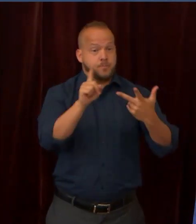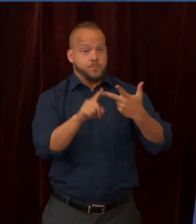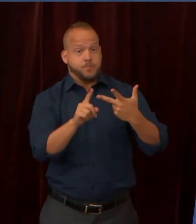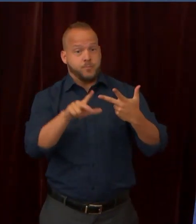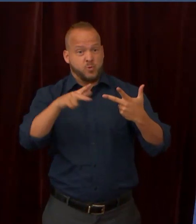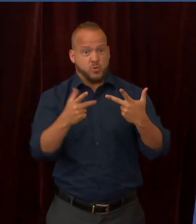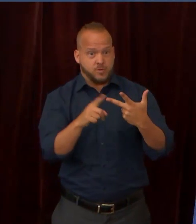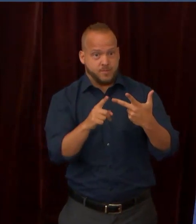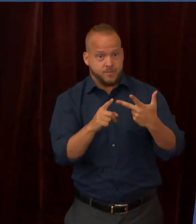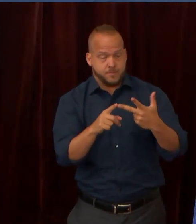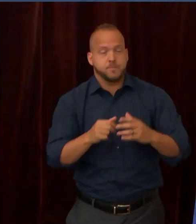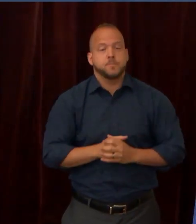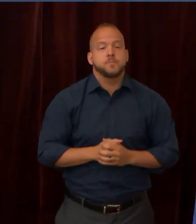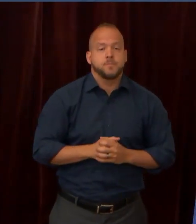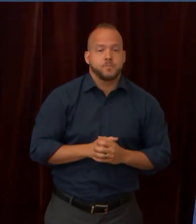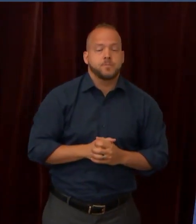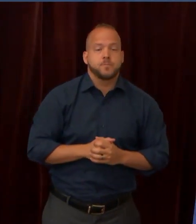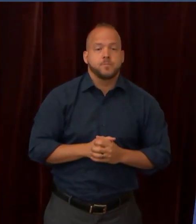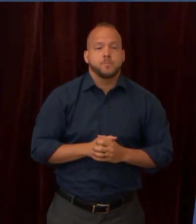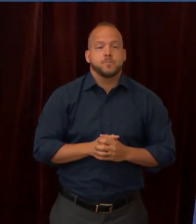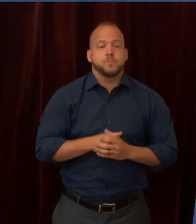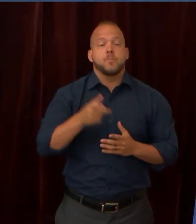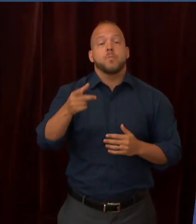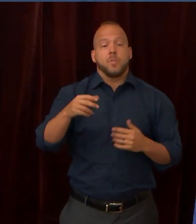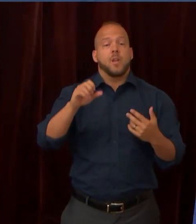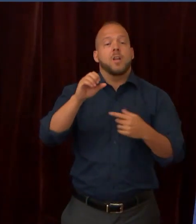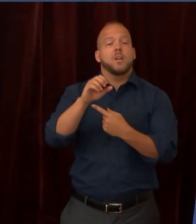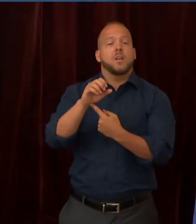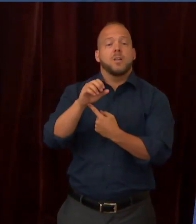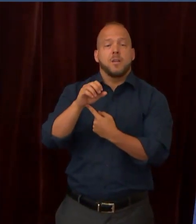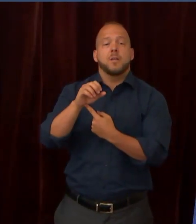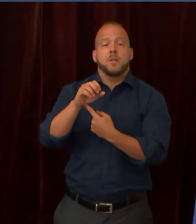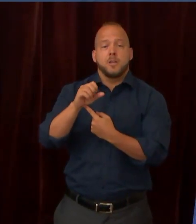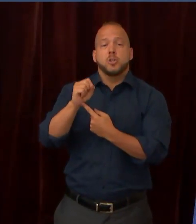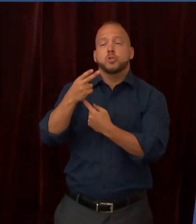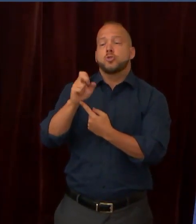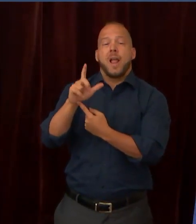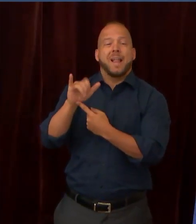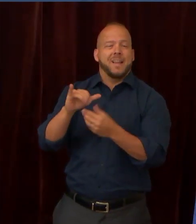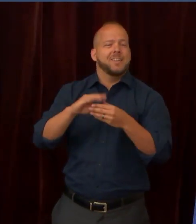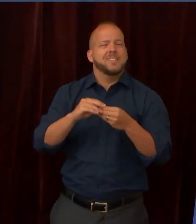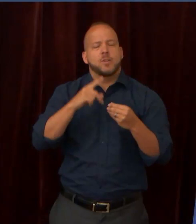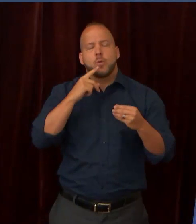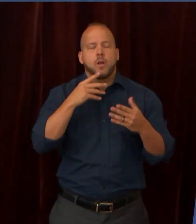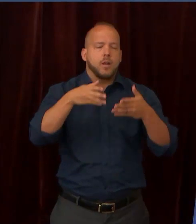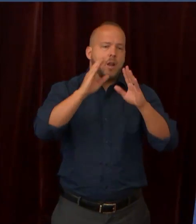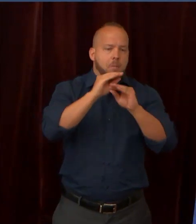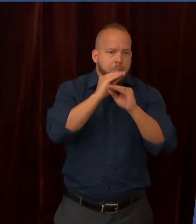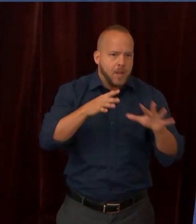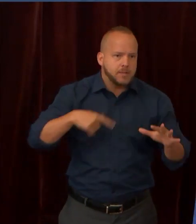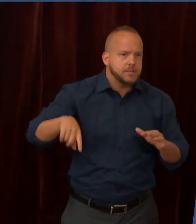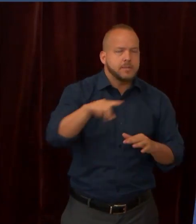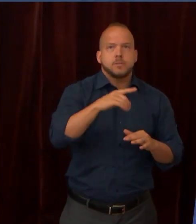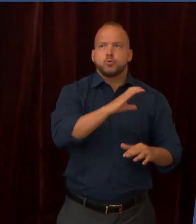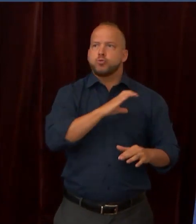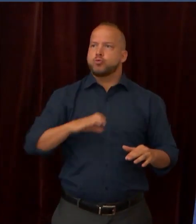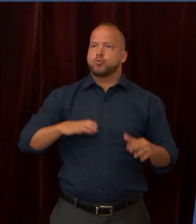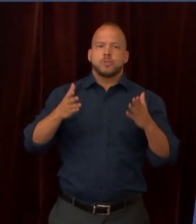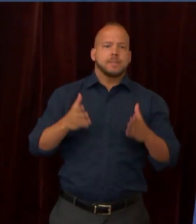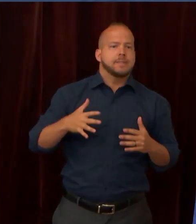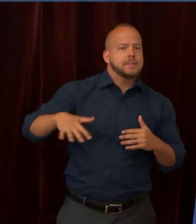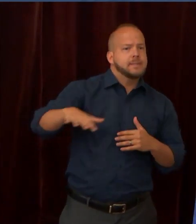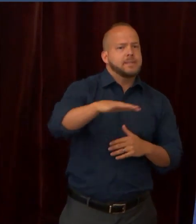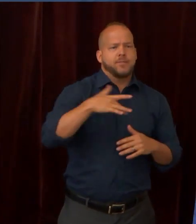Like so many faith communities, we in the Christian church yearn to be back together again. As a pastor and as a bishop,